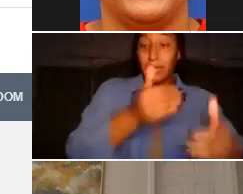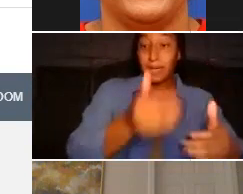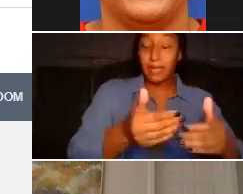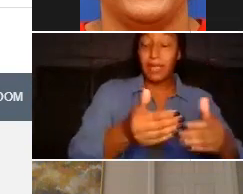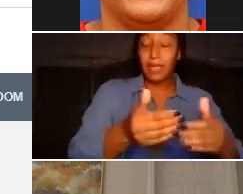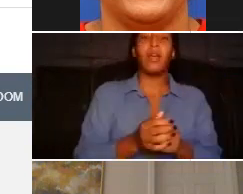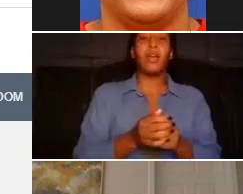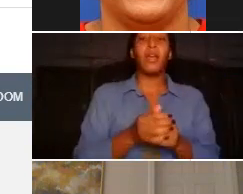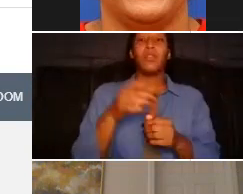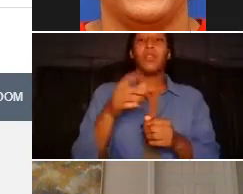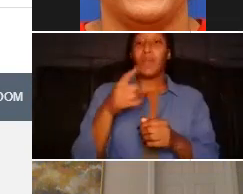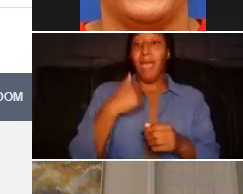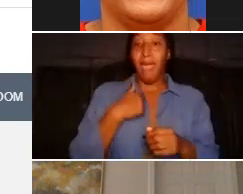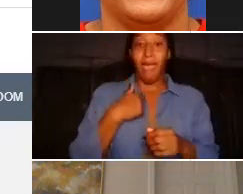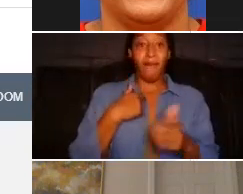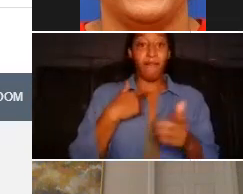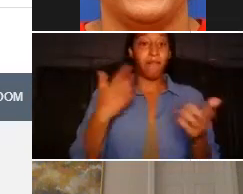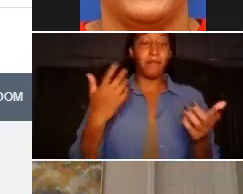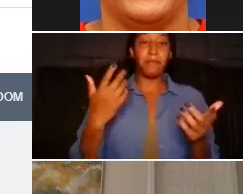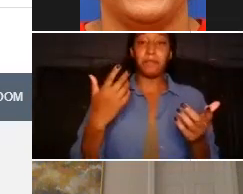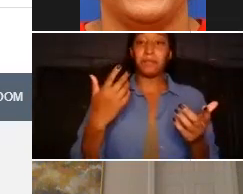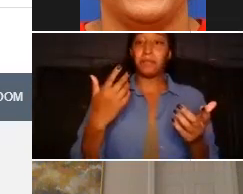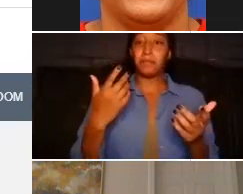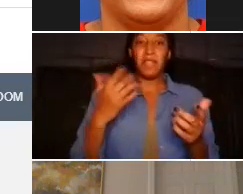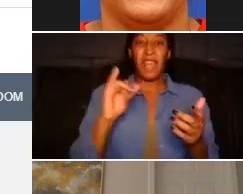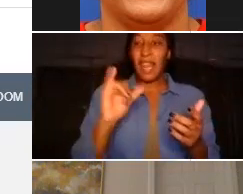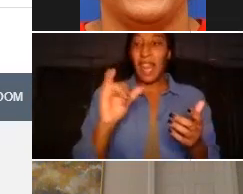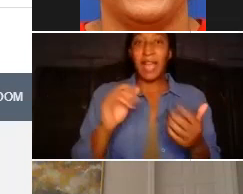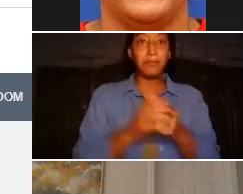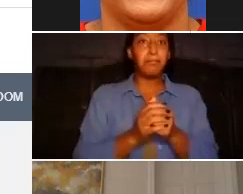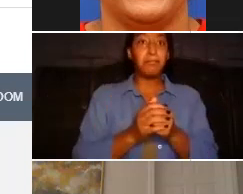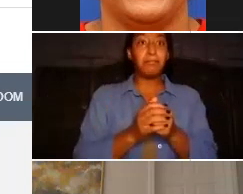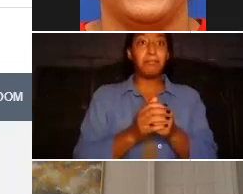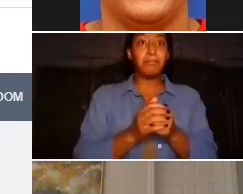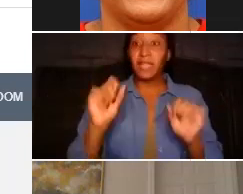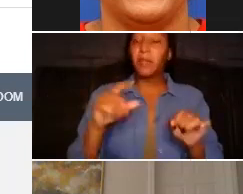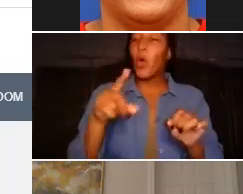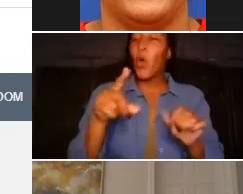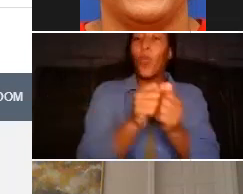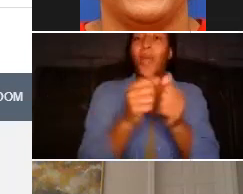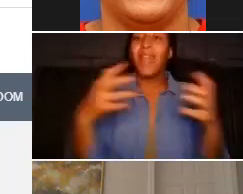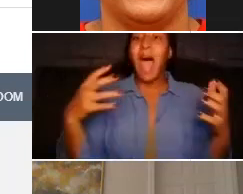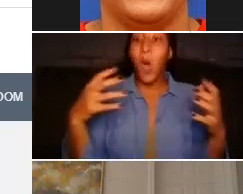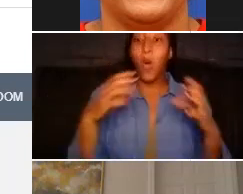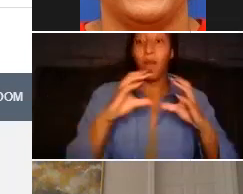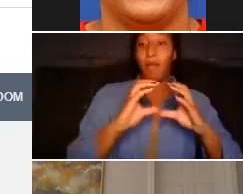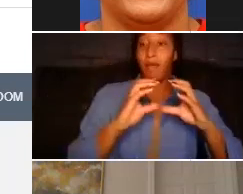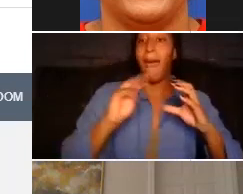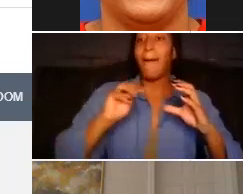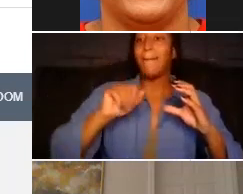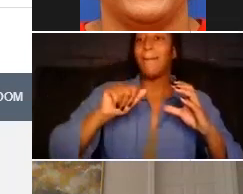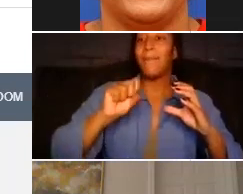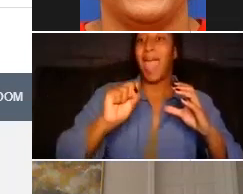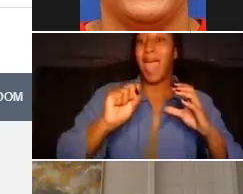that oscillate that don't have mass. I know that seems kind of weird, because we deal so much